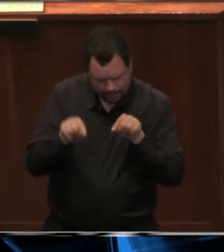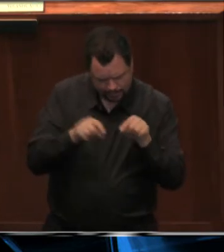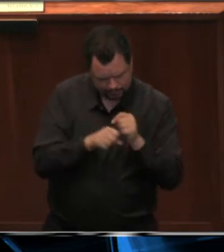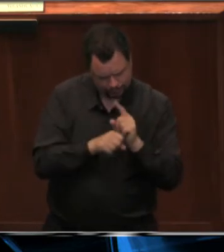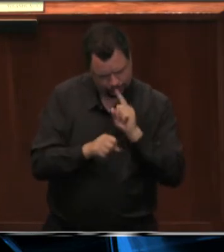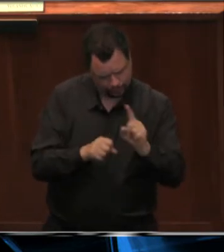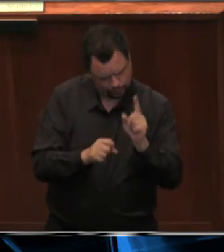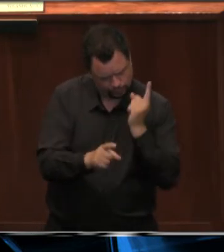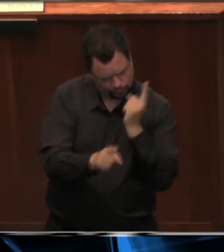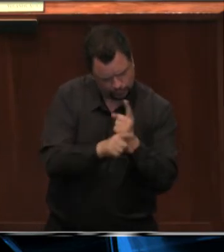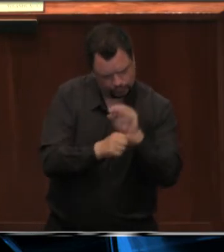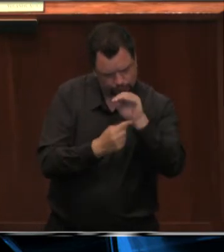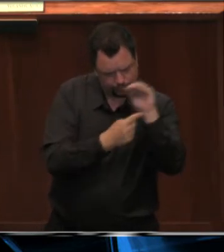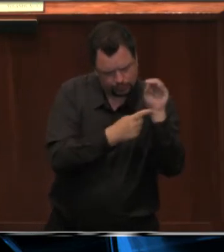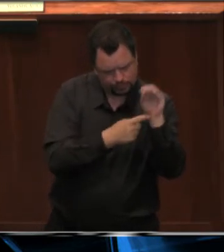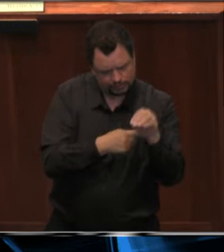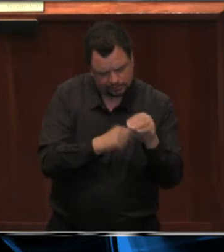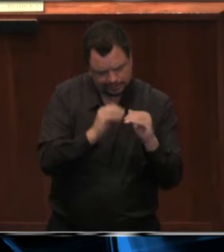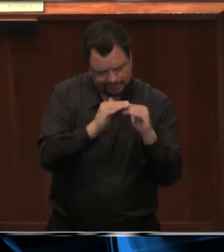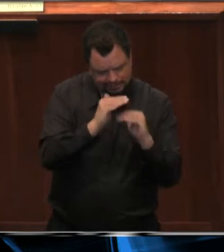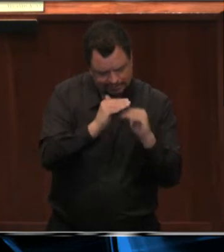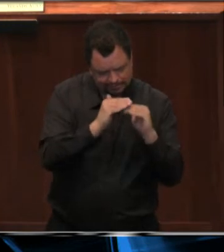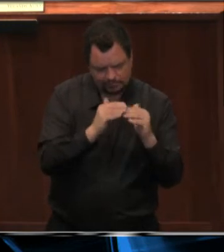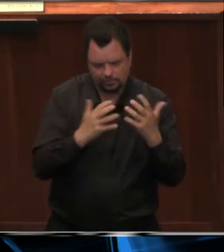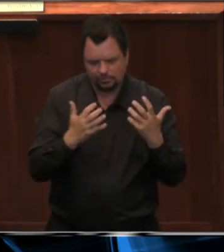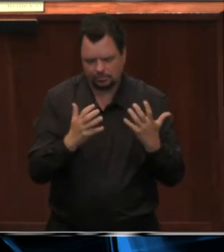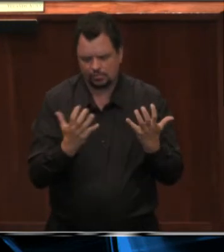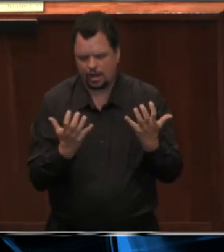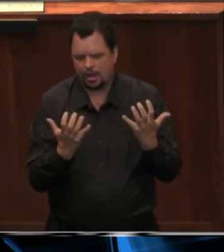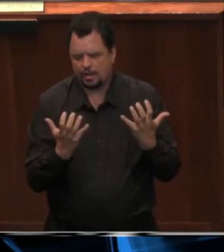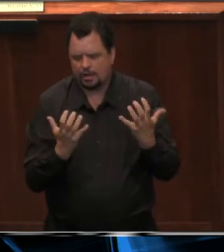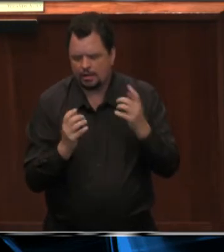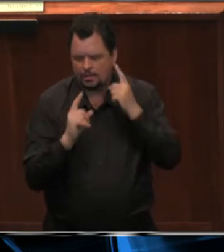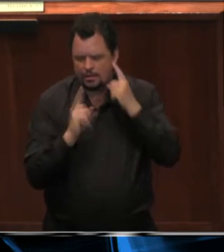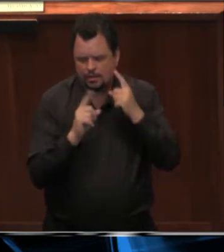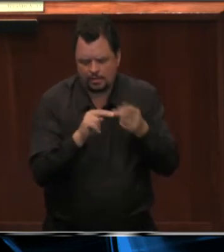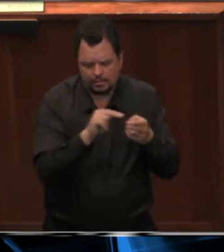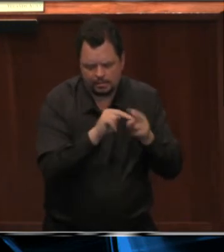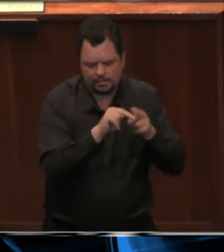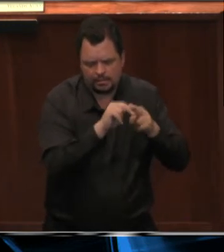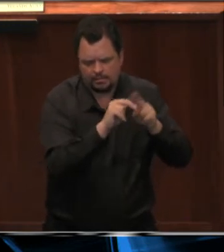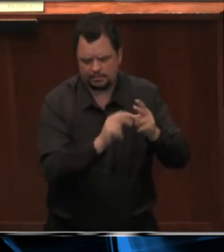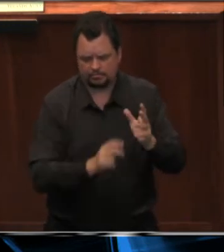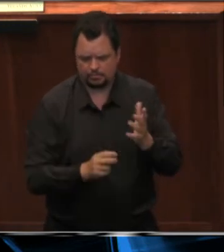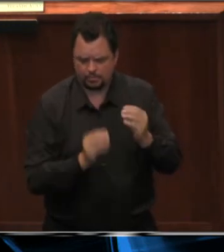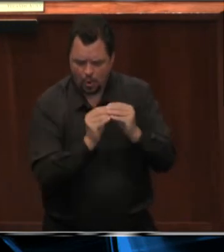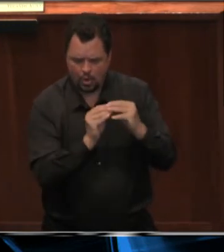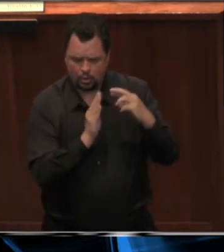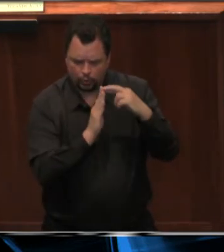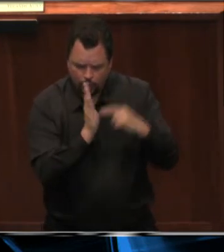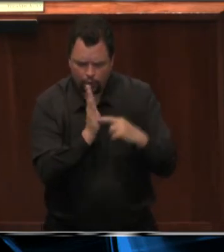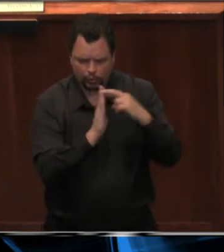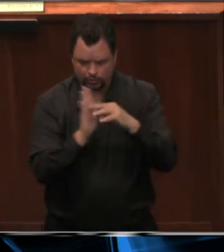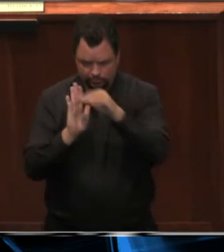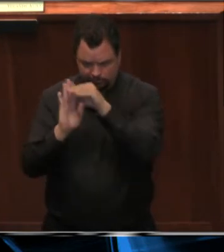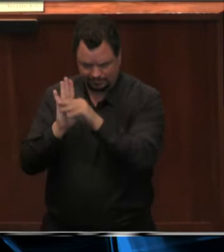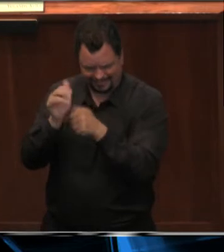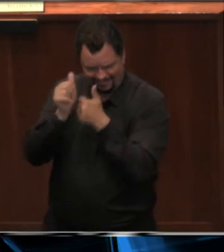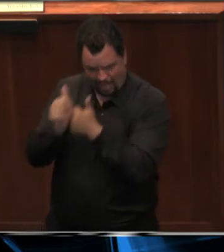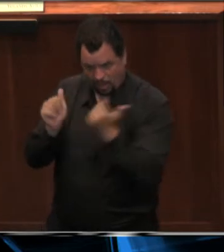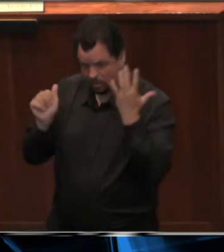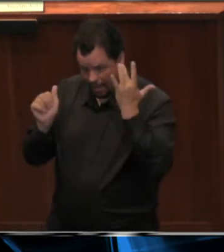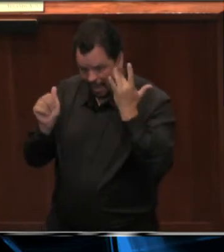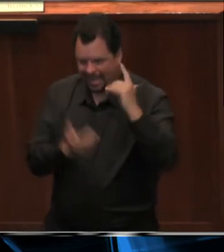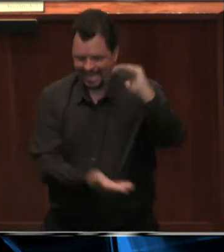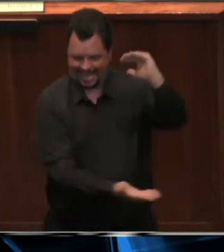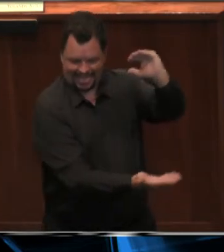into the next threshold, that we need to enter into a more formal stage of our mitigation efforts. So that is